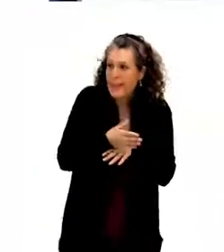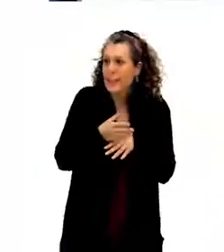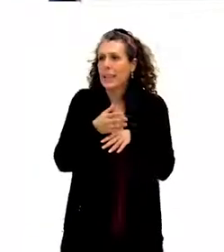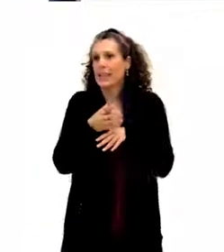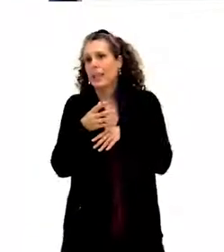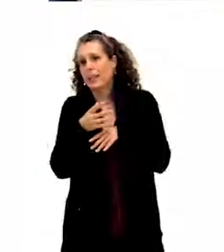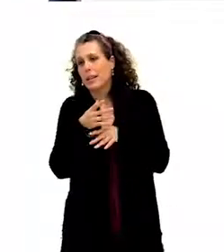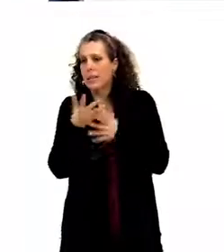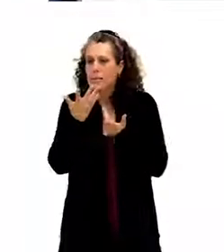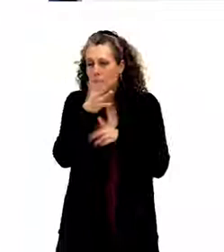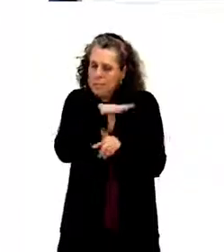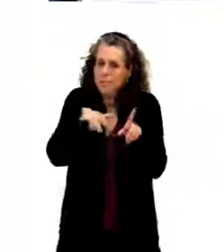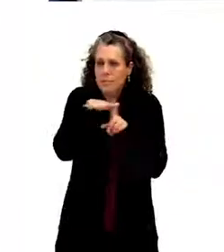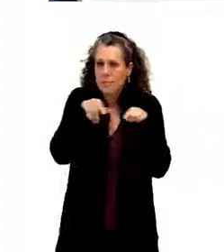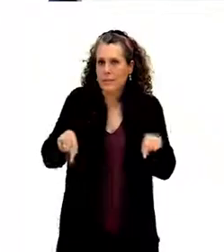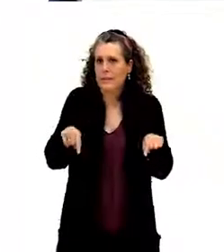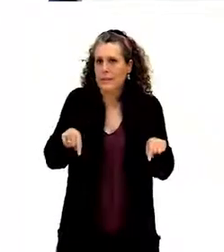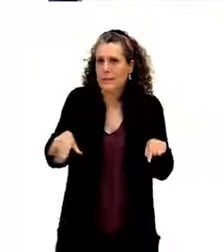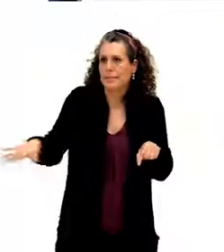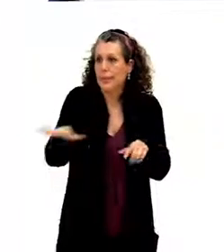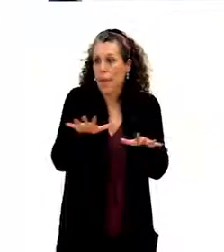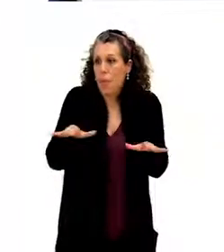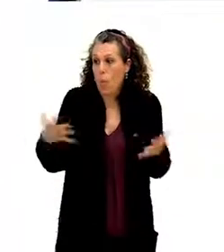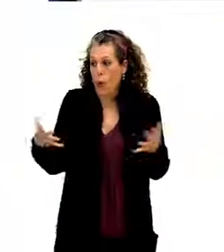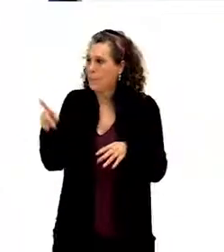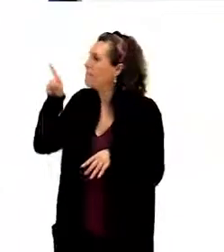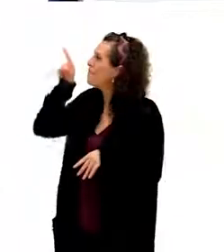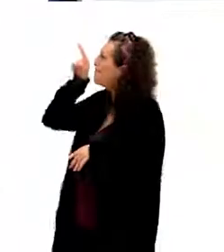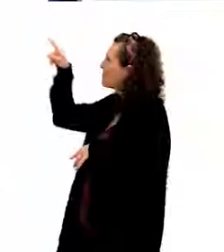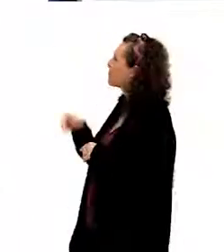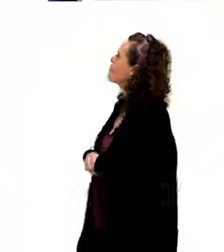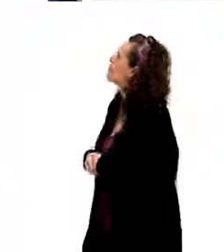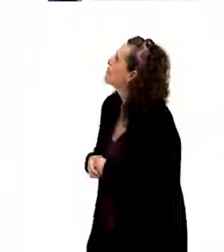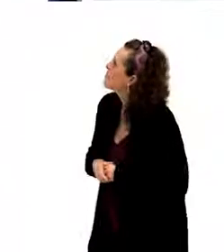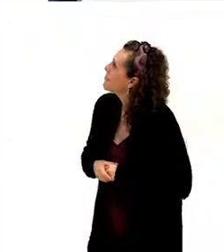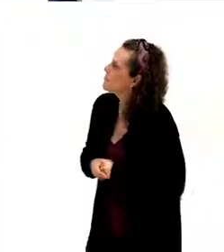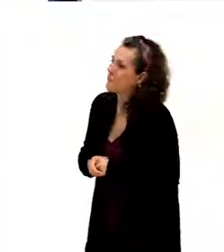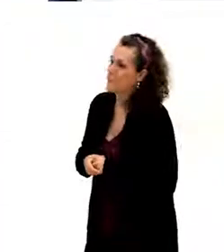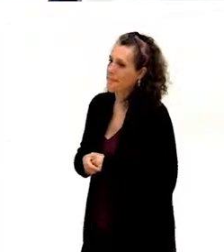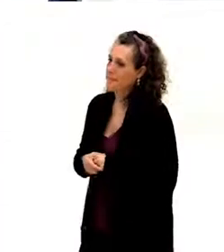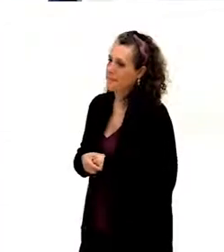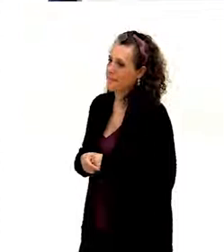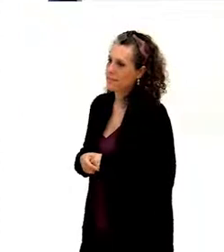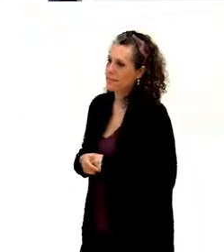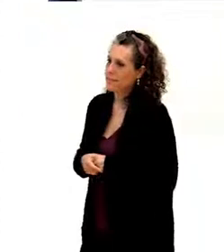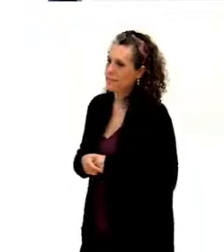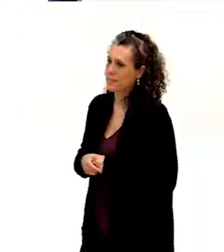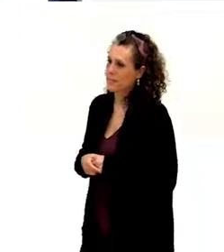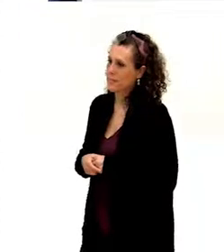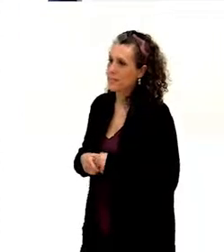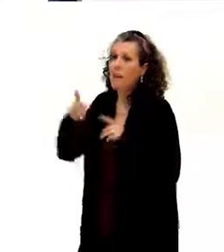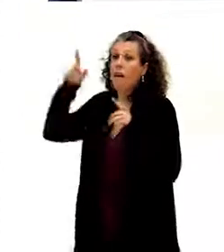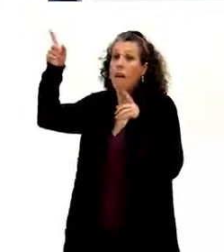conundrums across the member states is the award criteria, which is based on not